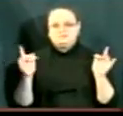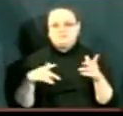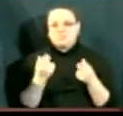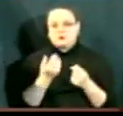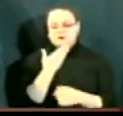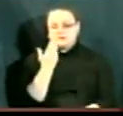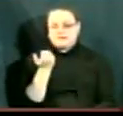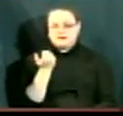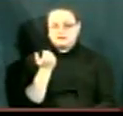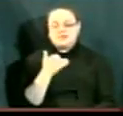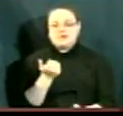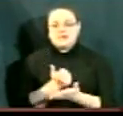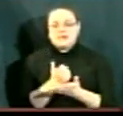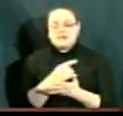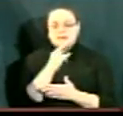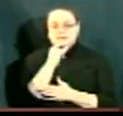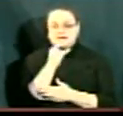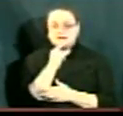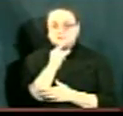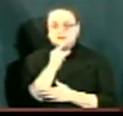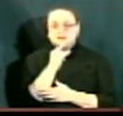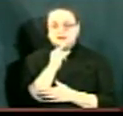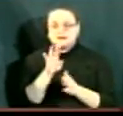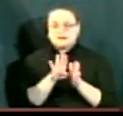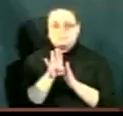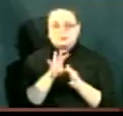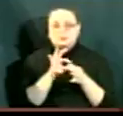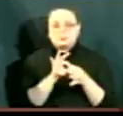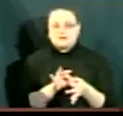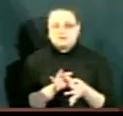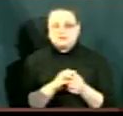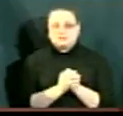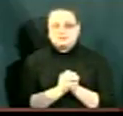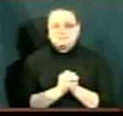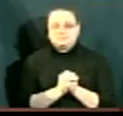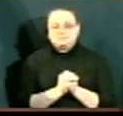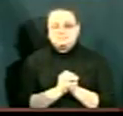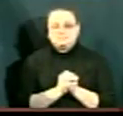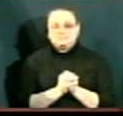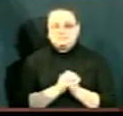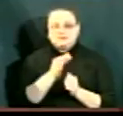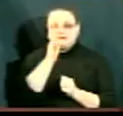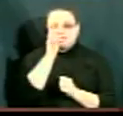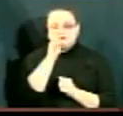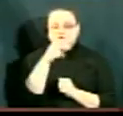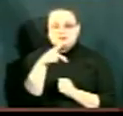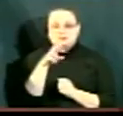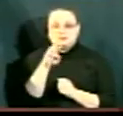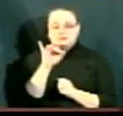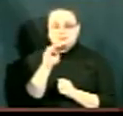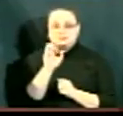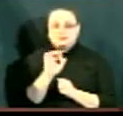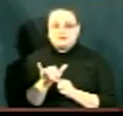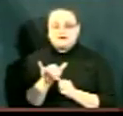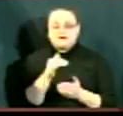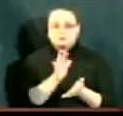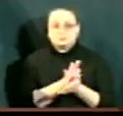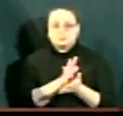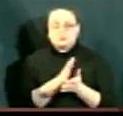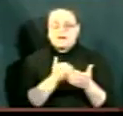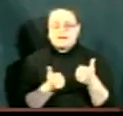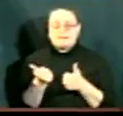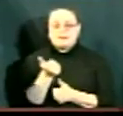best, and that is help kids and develop relationships. The Farragut Primary School